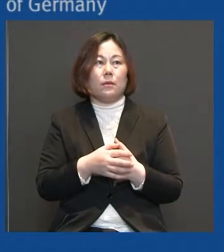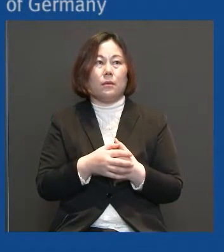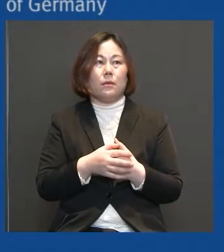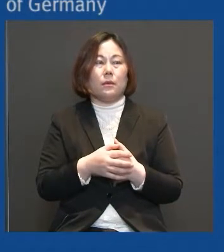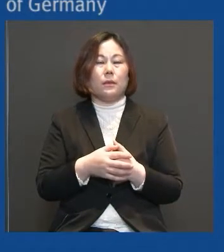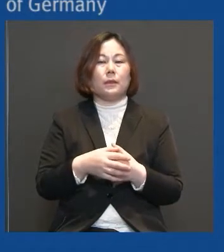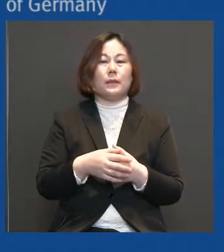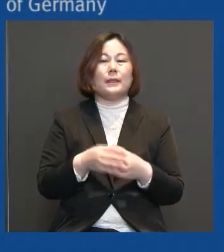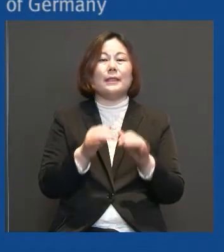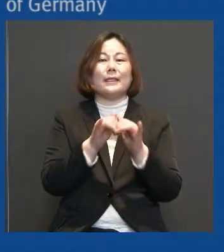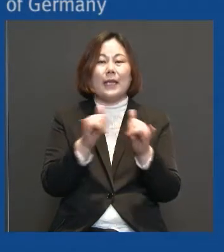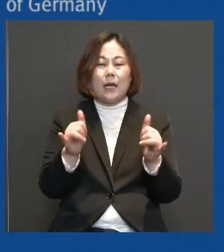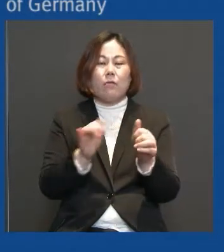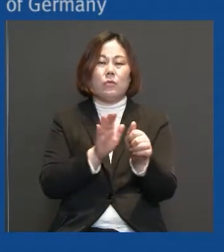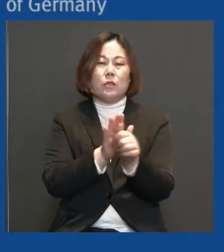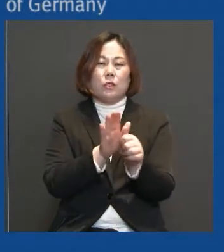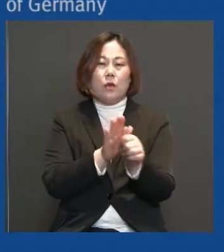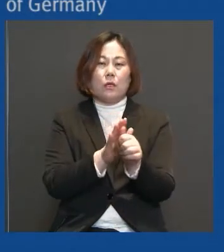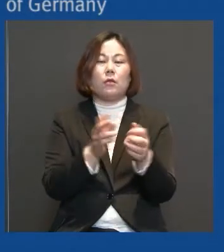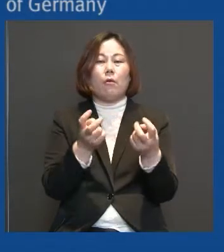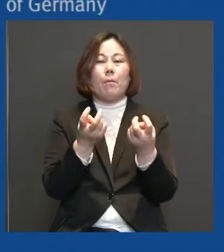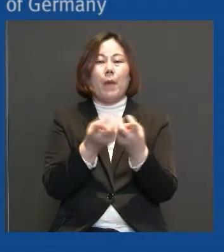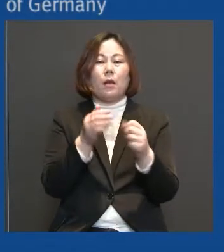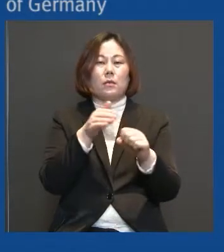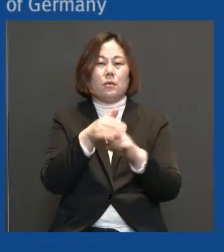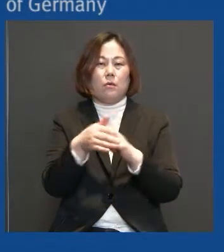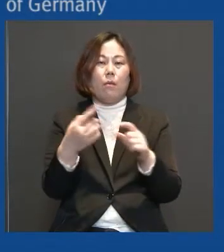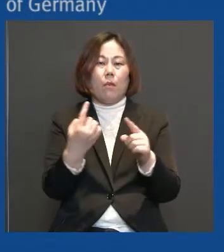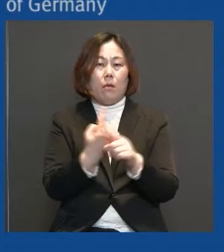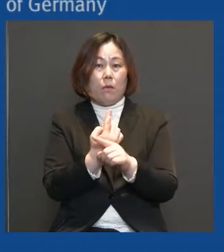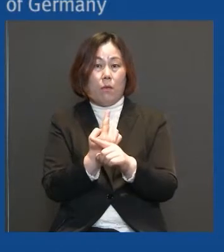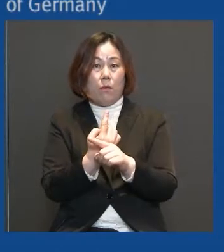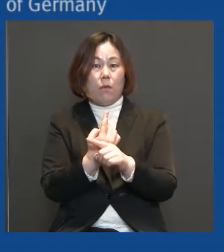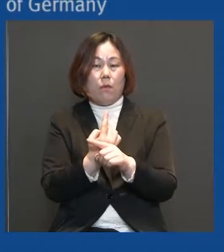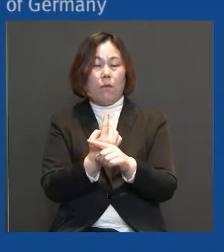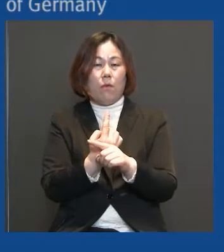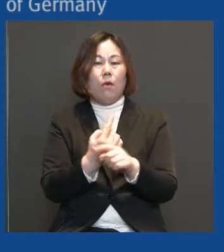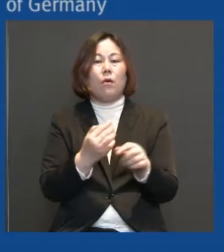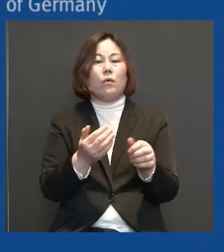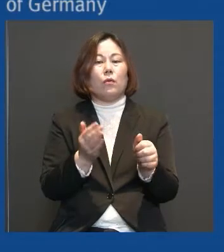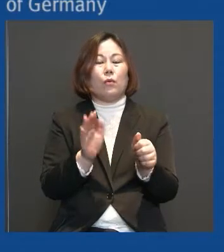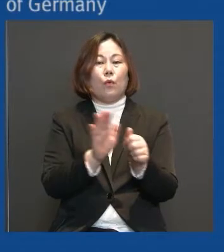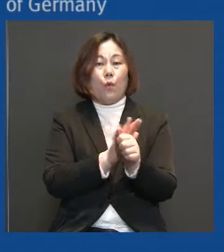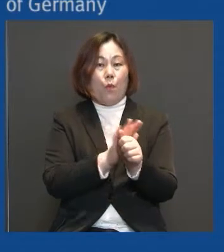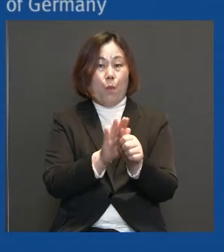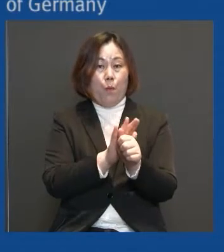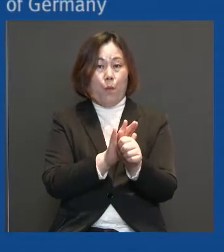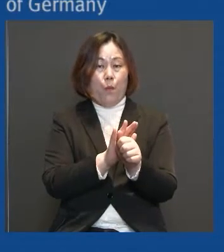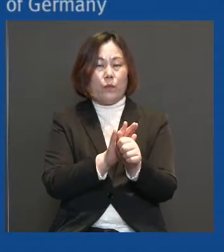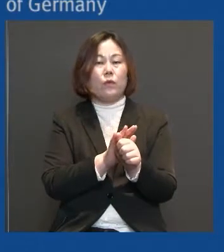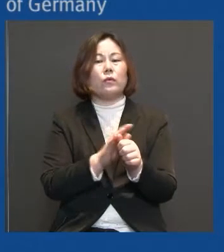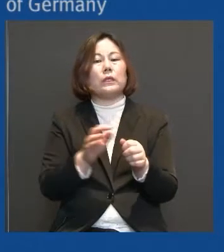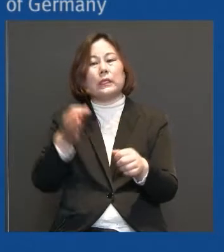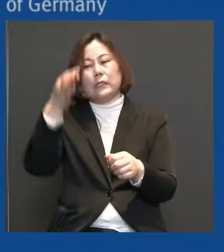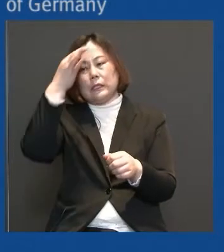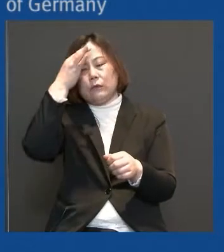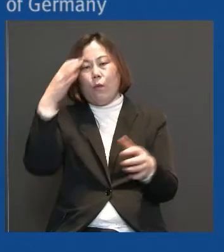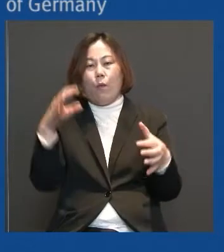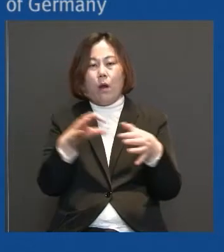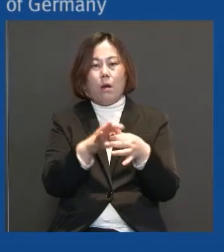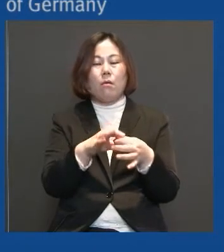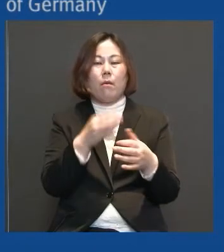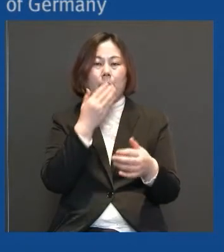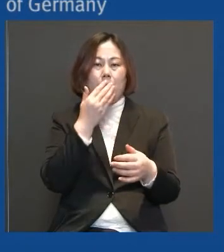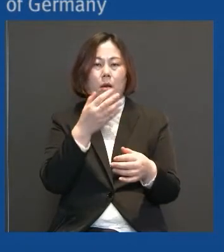system, we should keep in mind that technology can't replace humans. Last but not least,